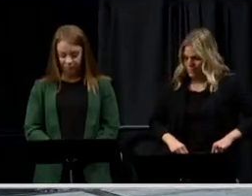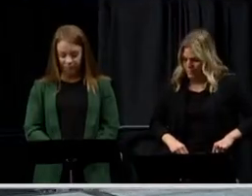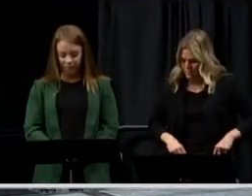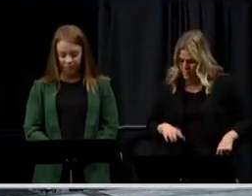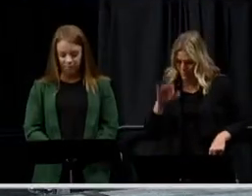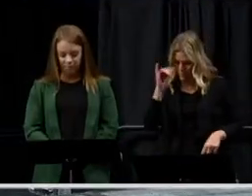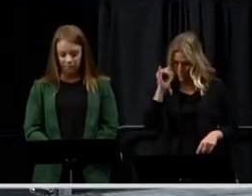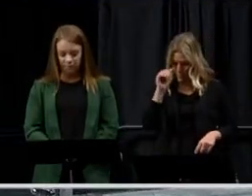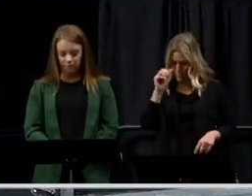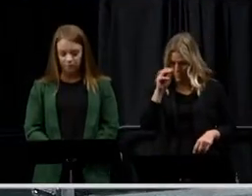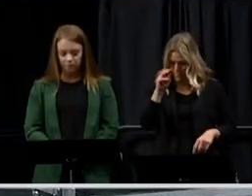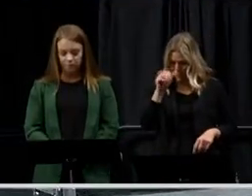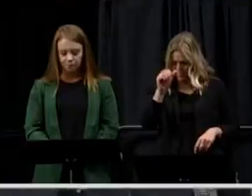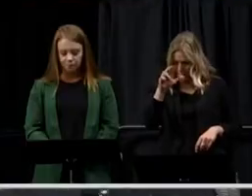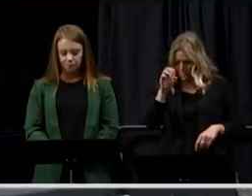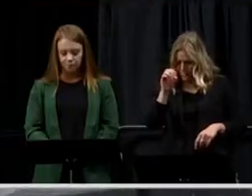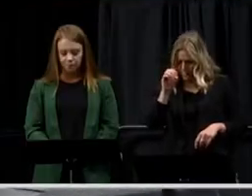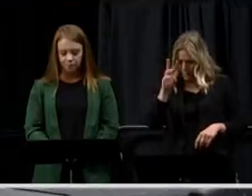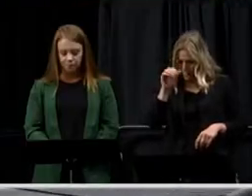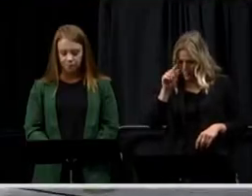Giovanni Amar Watson.